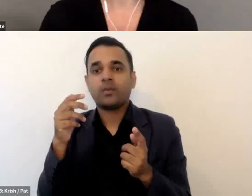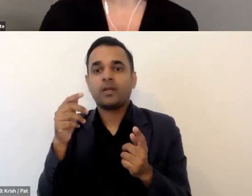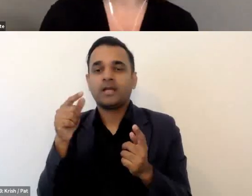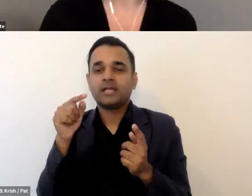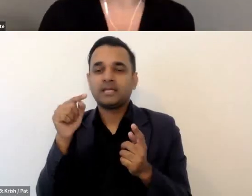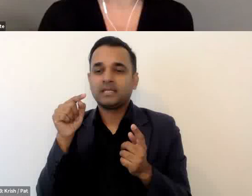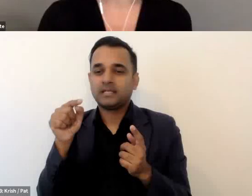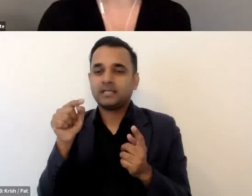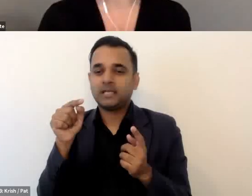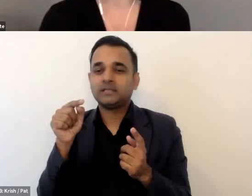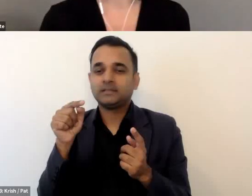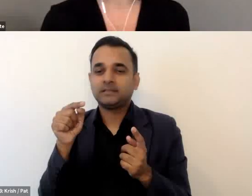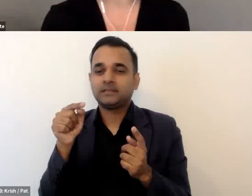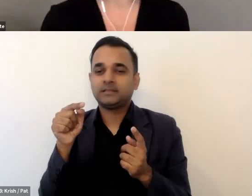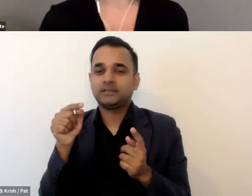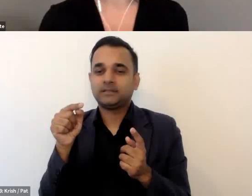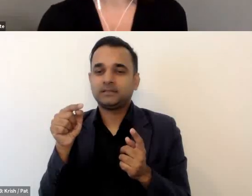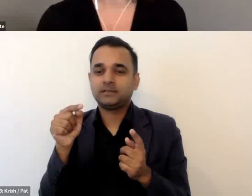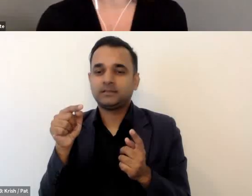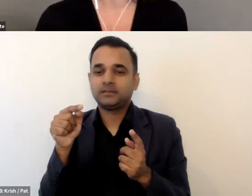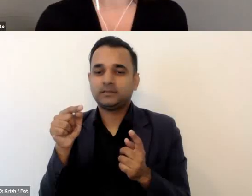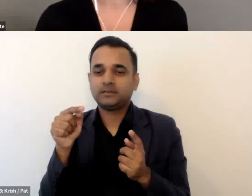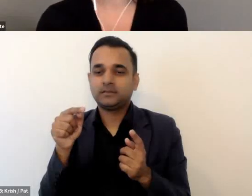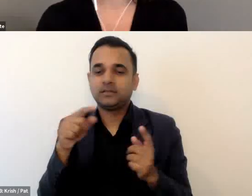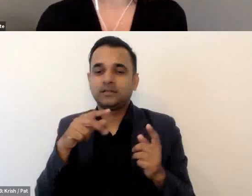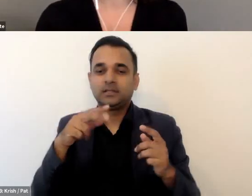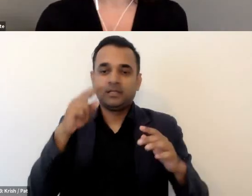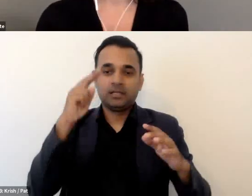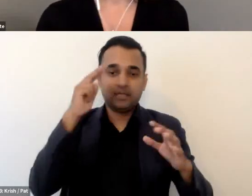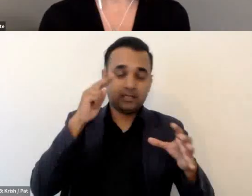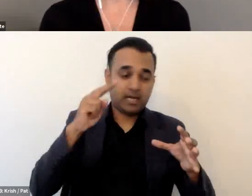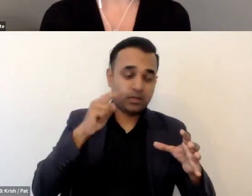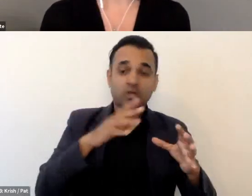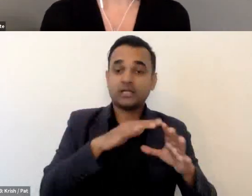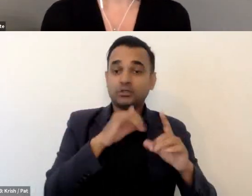a nation and that society and how technology can help.